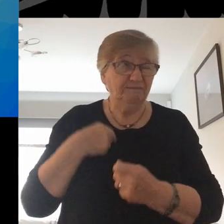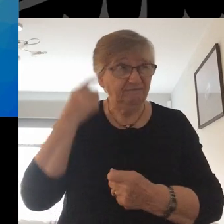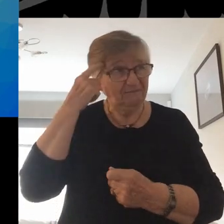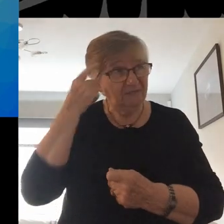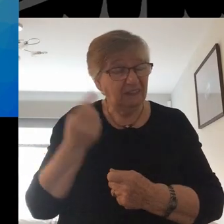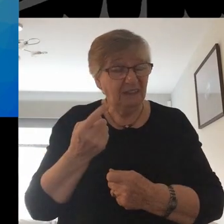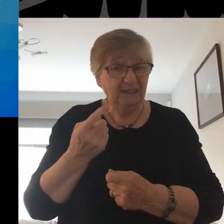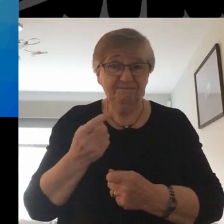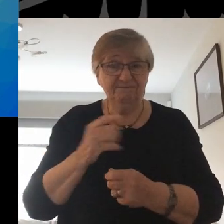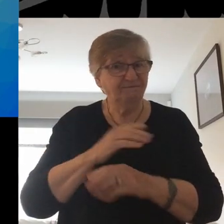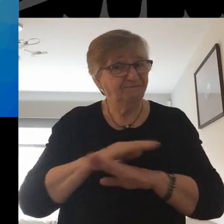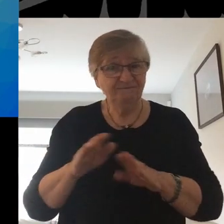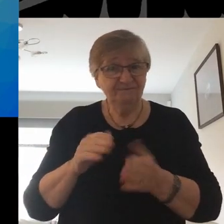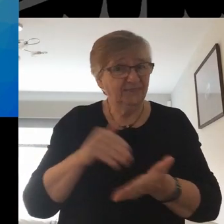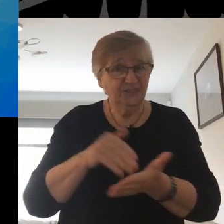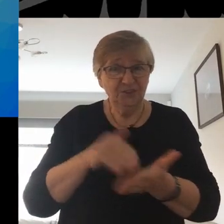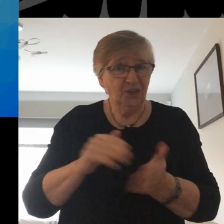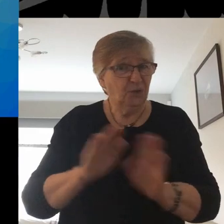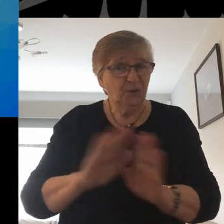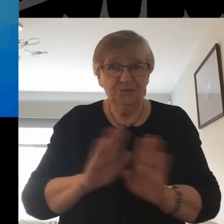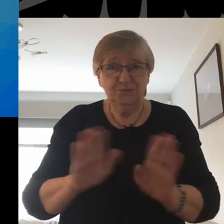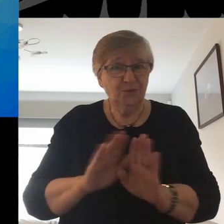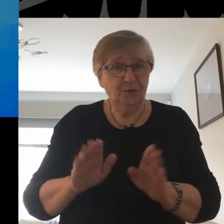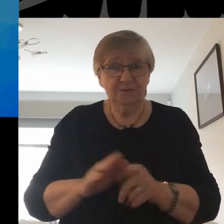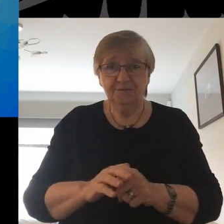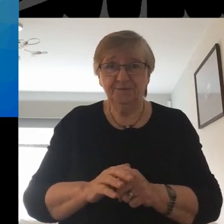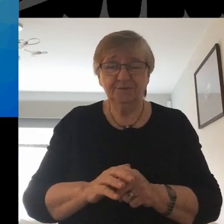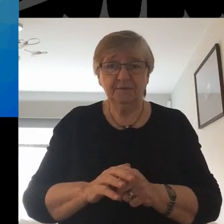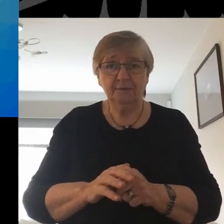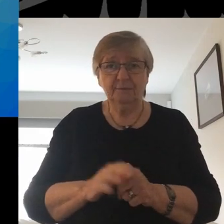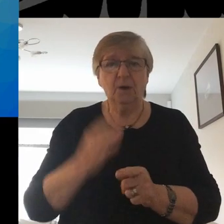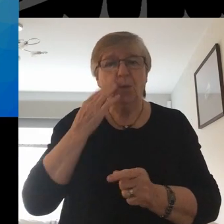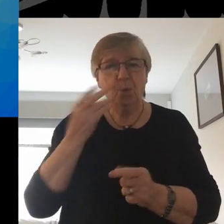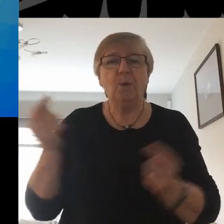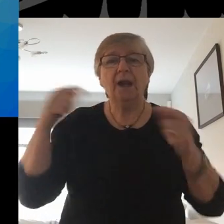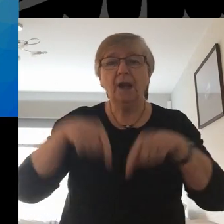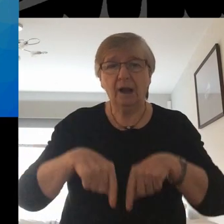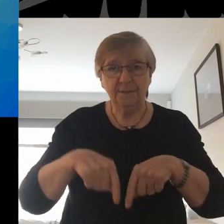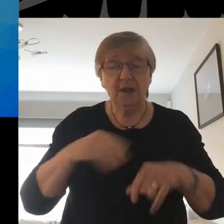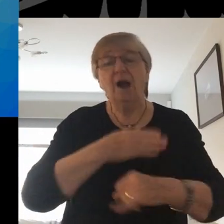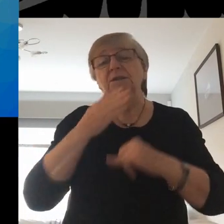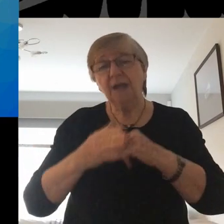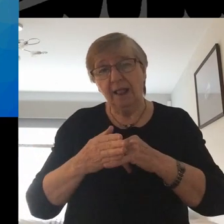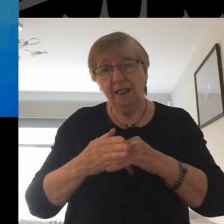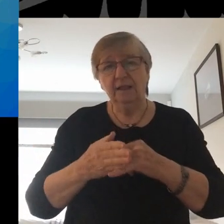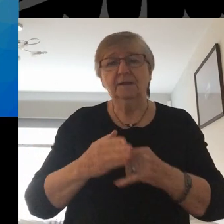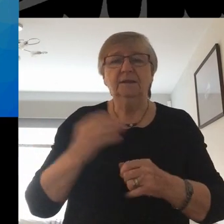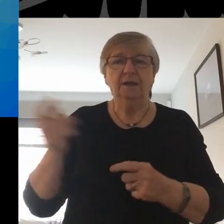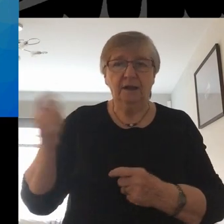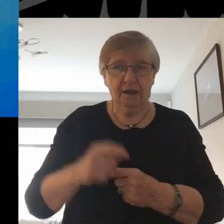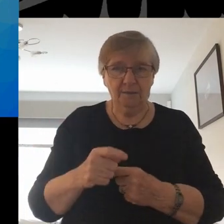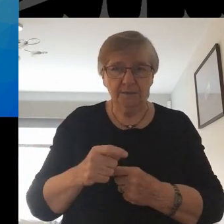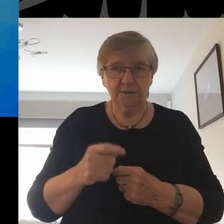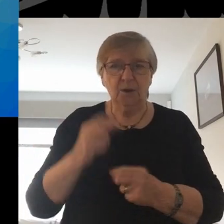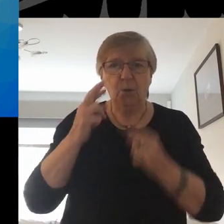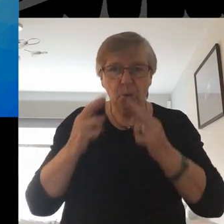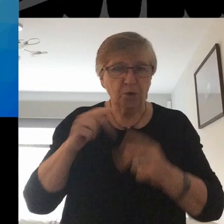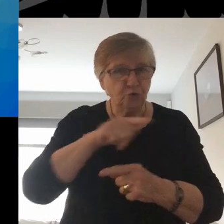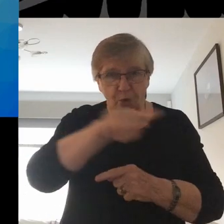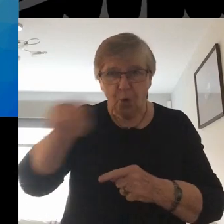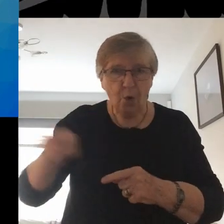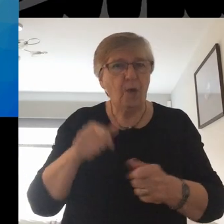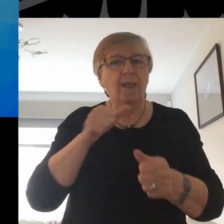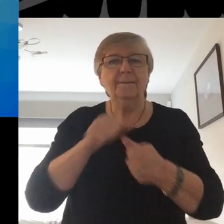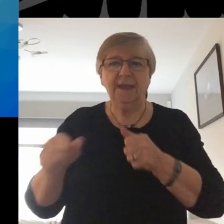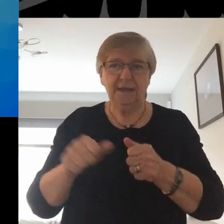not looking like it at the moment. However, when it comes, or until it comes, I wish you all the best,